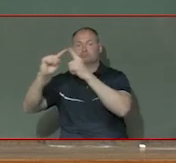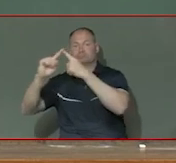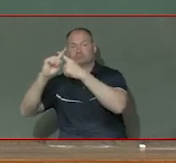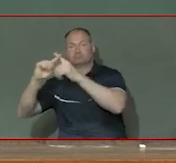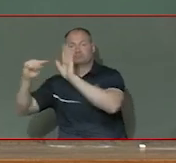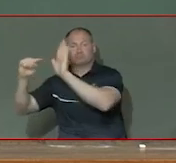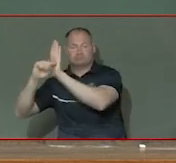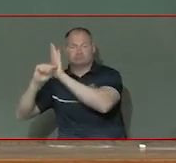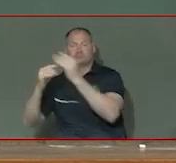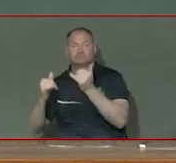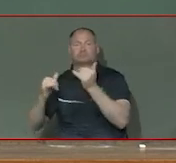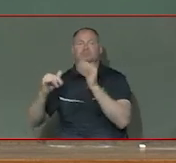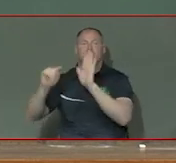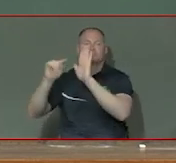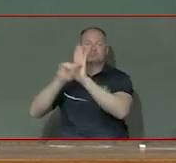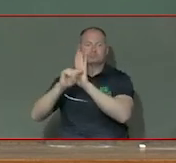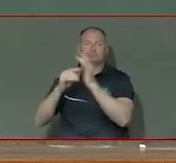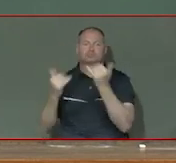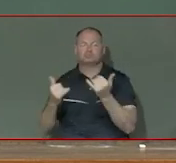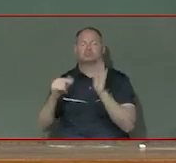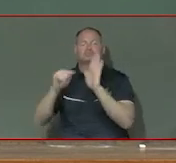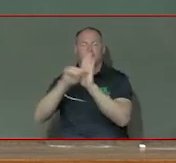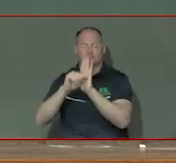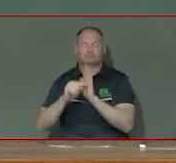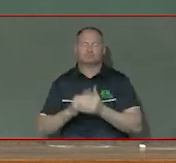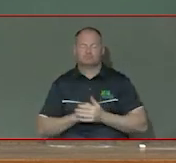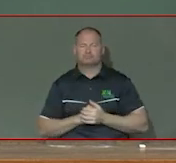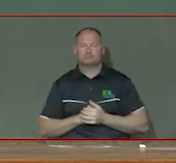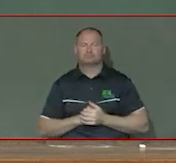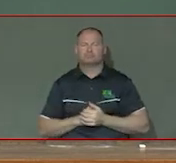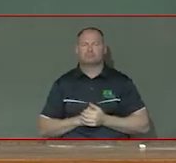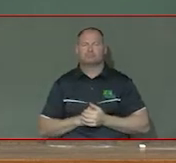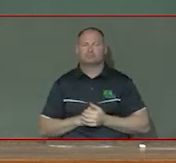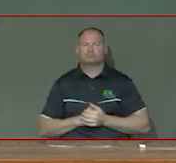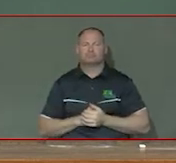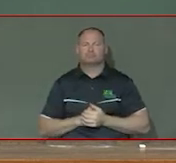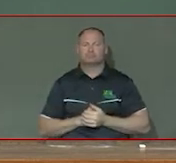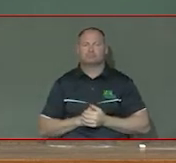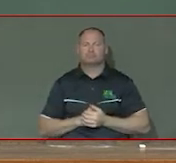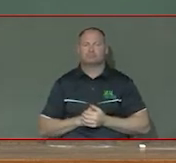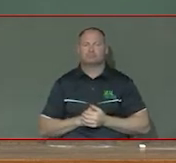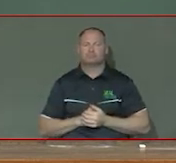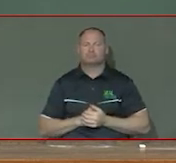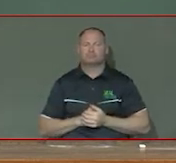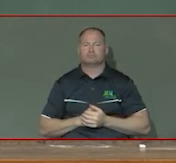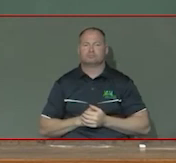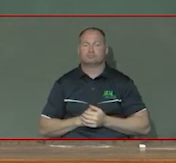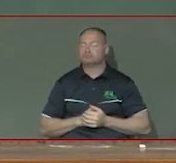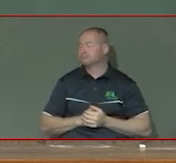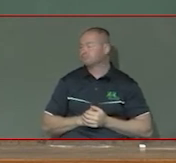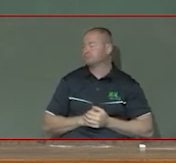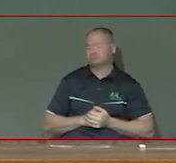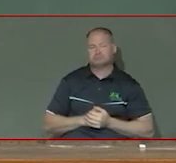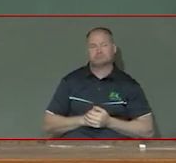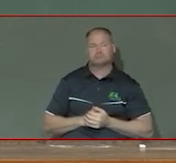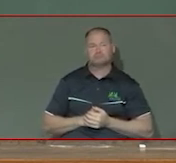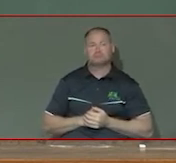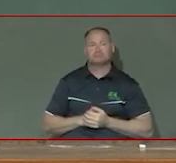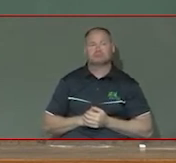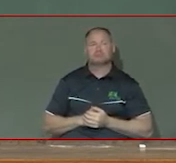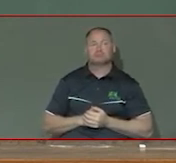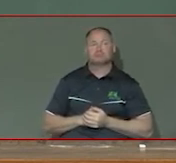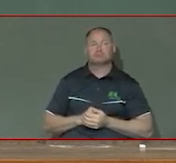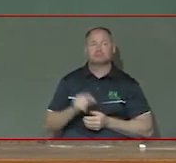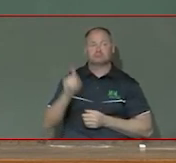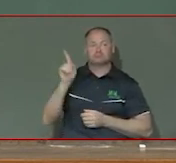negative. Negative times a positive is a negative. Cos A sine B. And we know that the